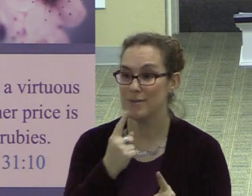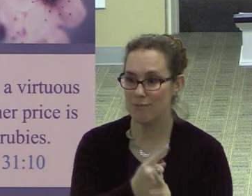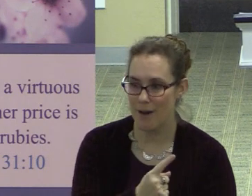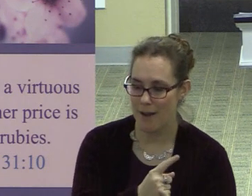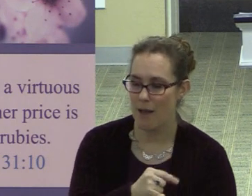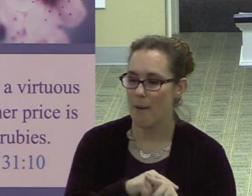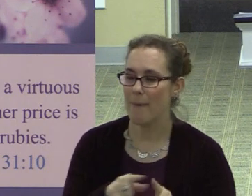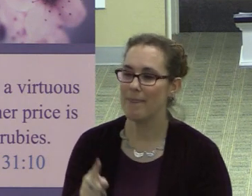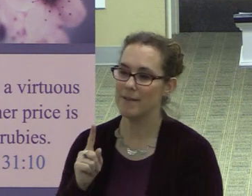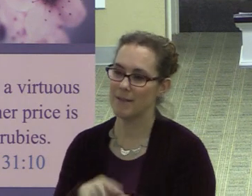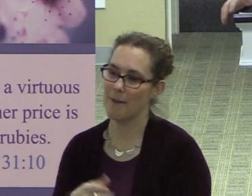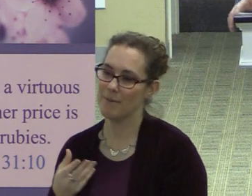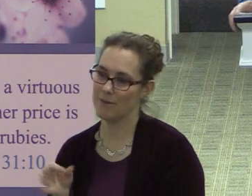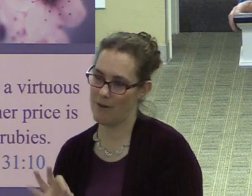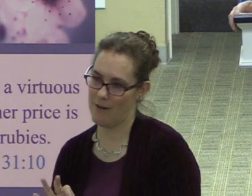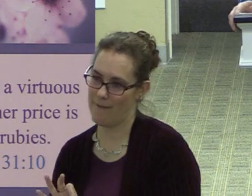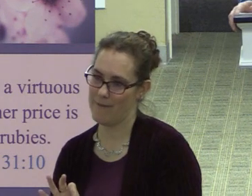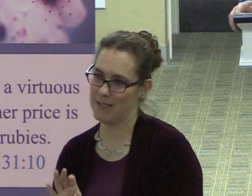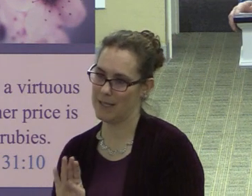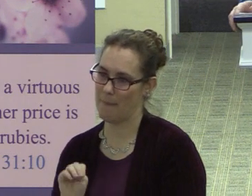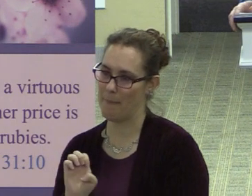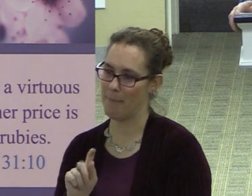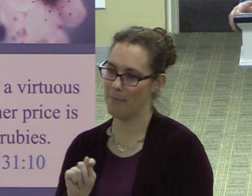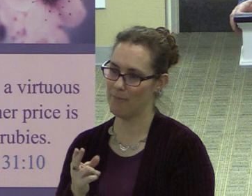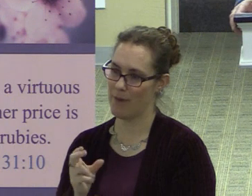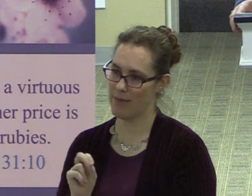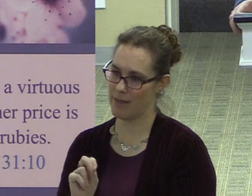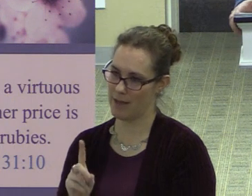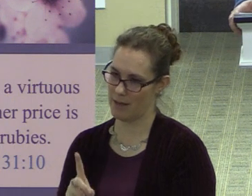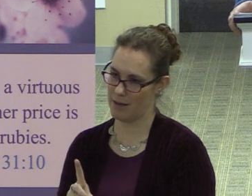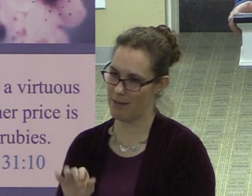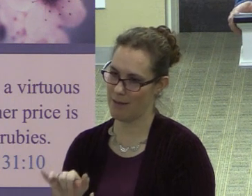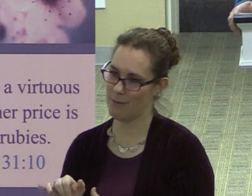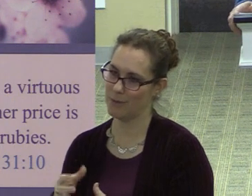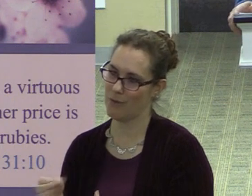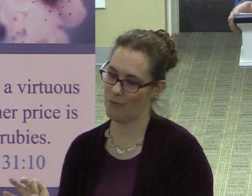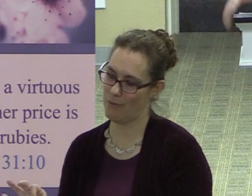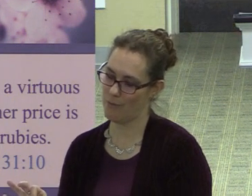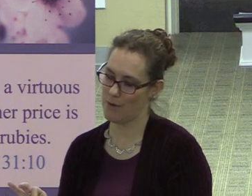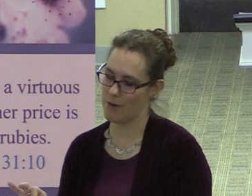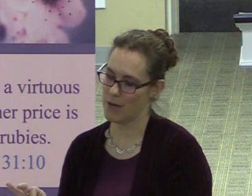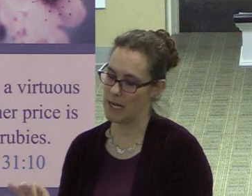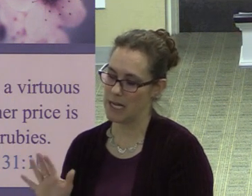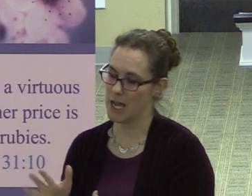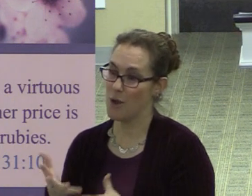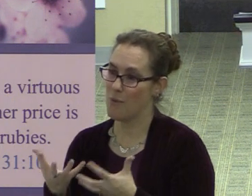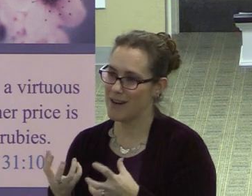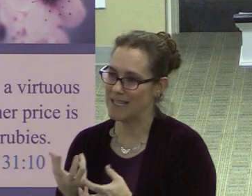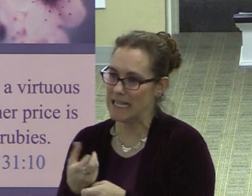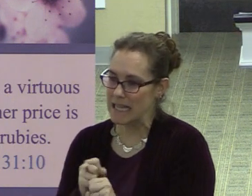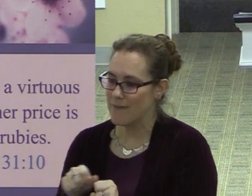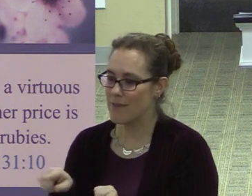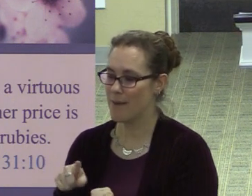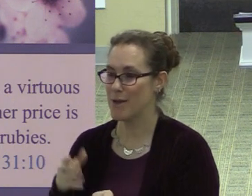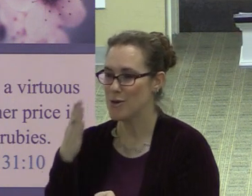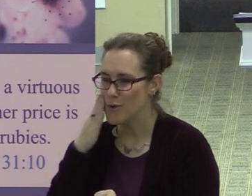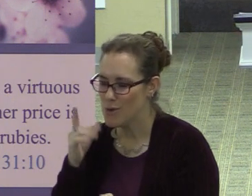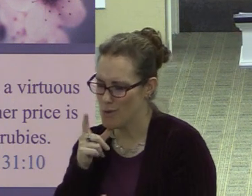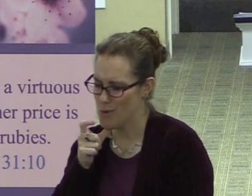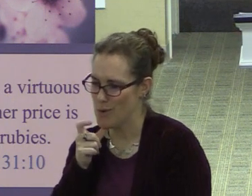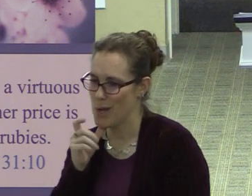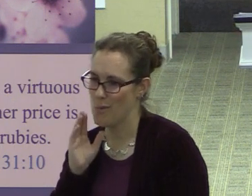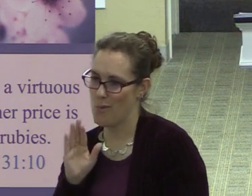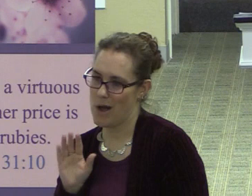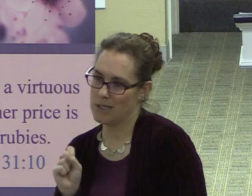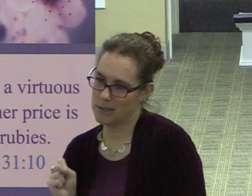the timing was off and his method was off. He wanted to deliver them. He saw, he knew who he was. Here's the